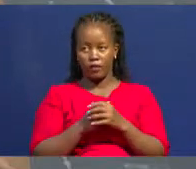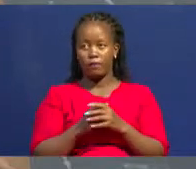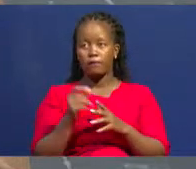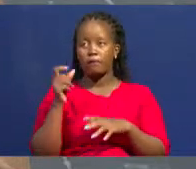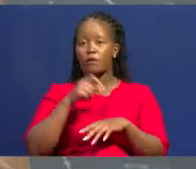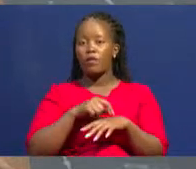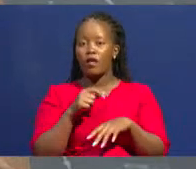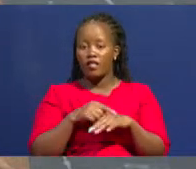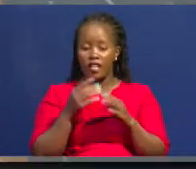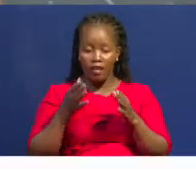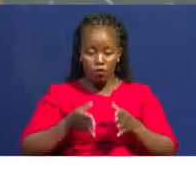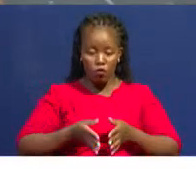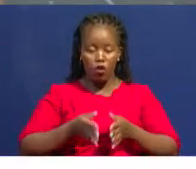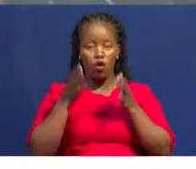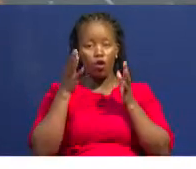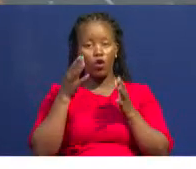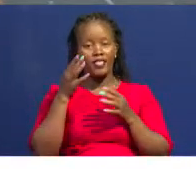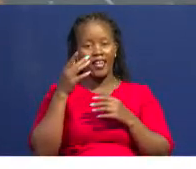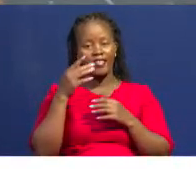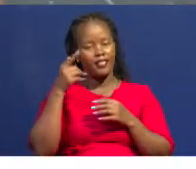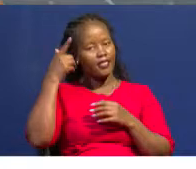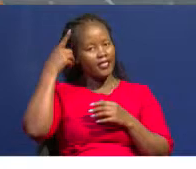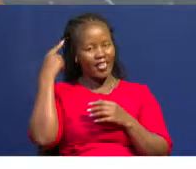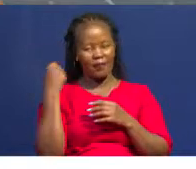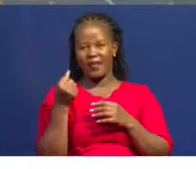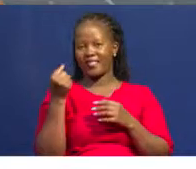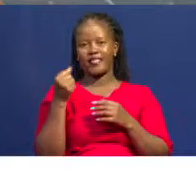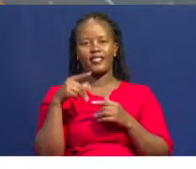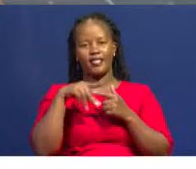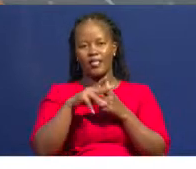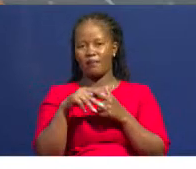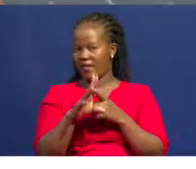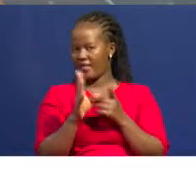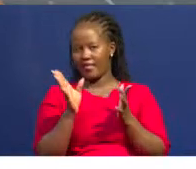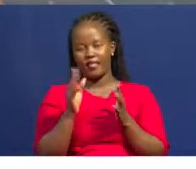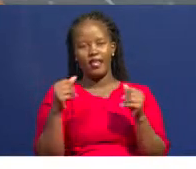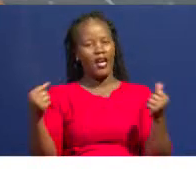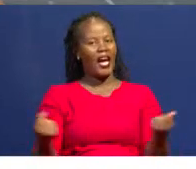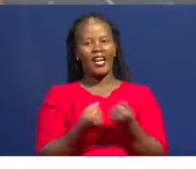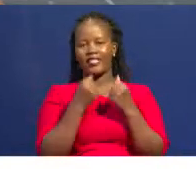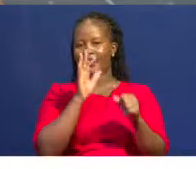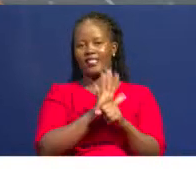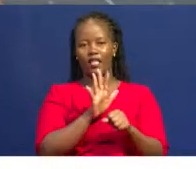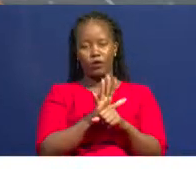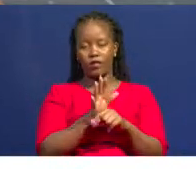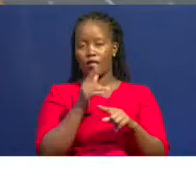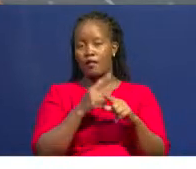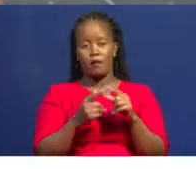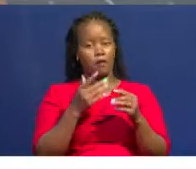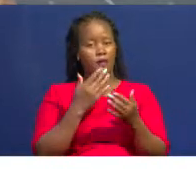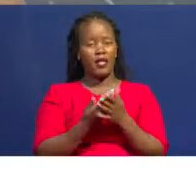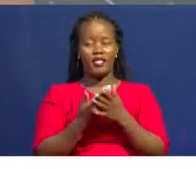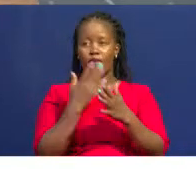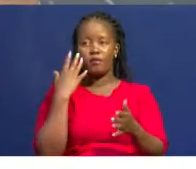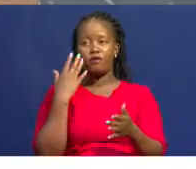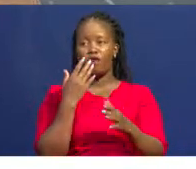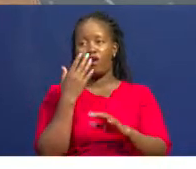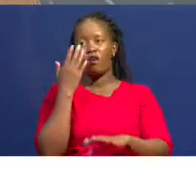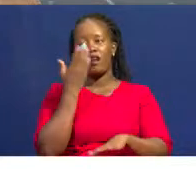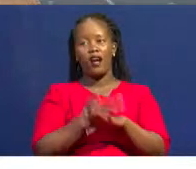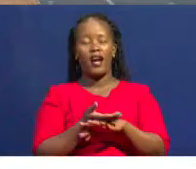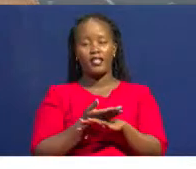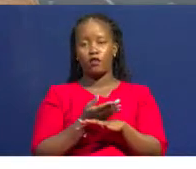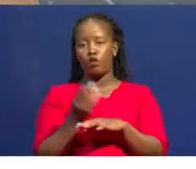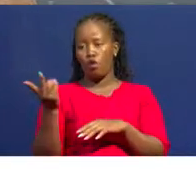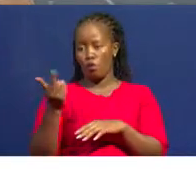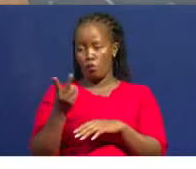where you get a fatal. But the road before the tarmac, you will not even get an accident. An engineer or a carrier can